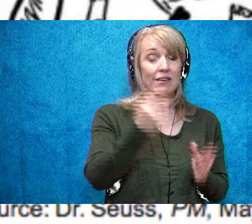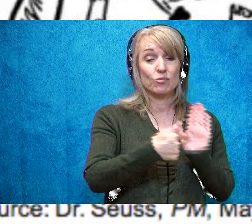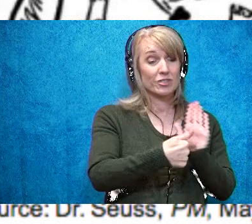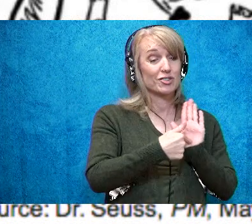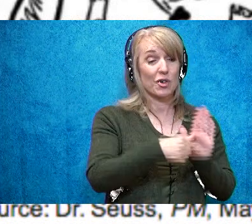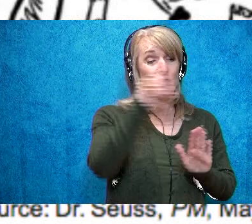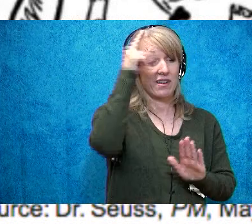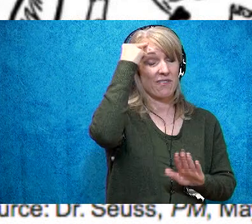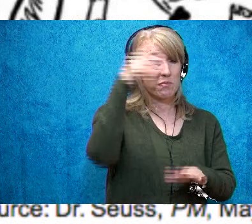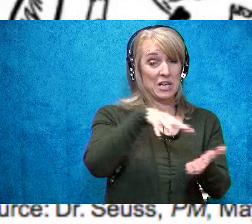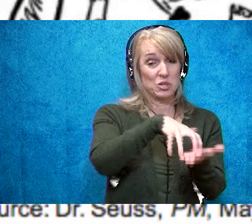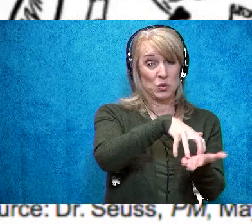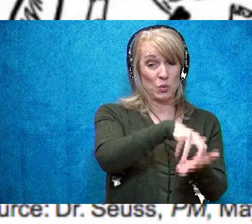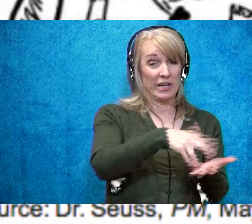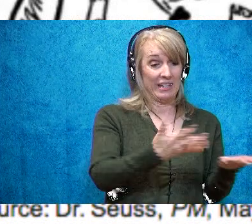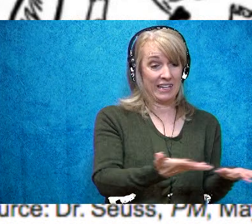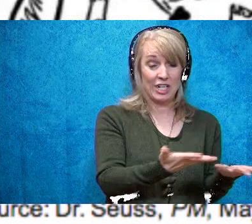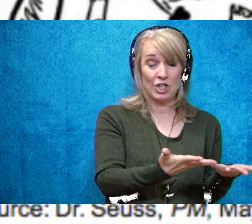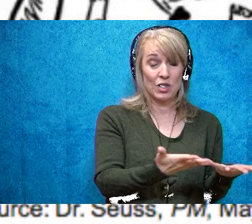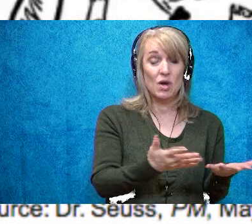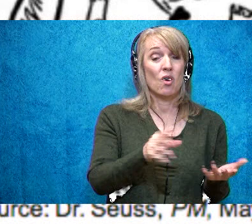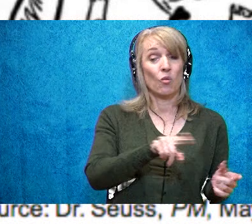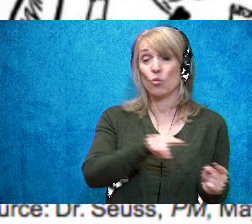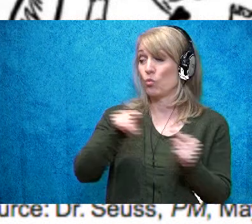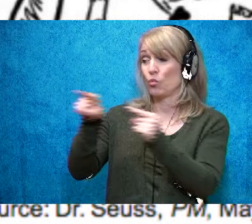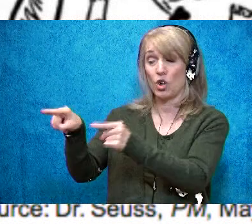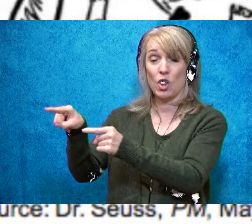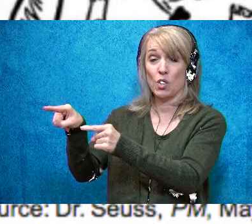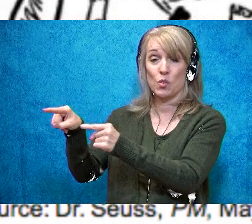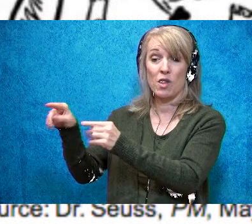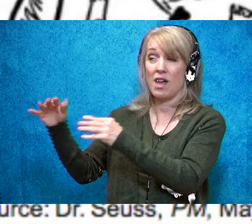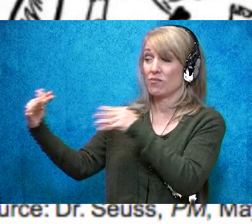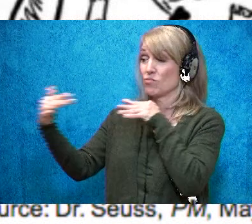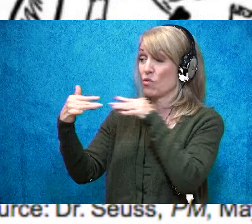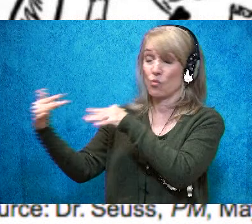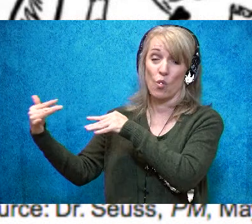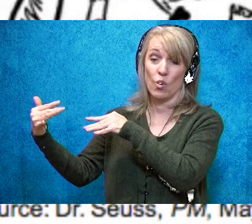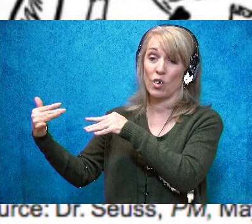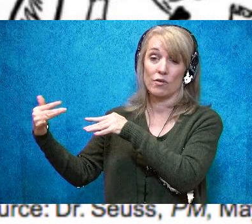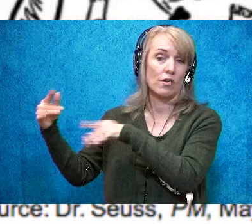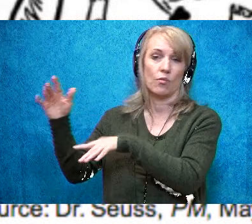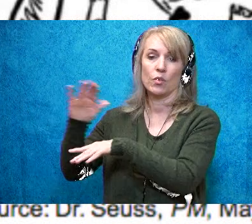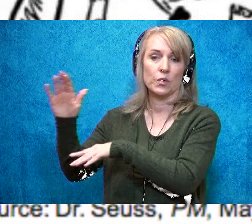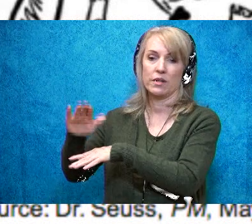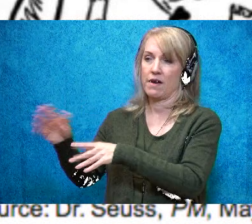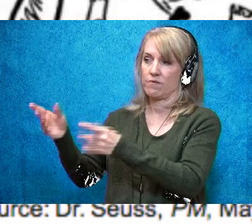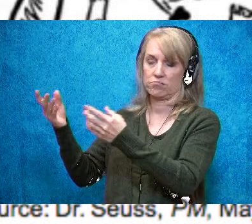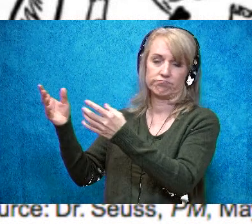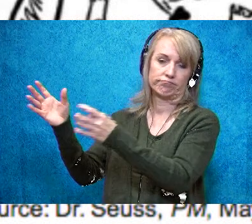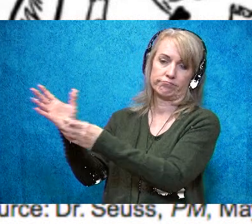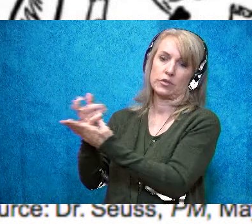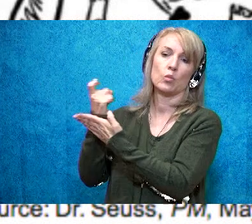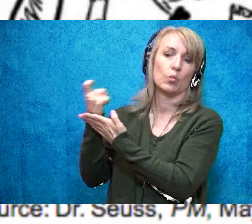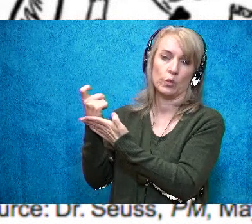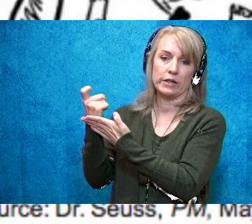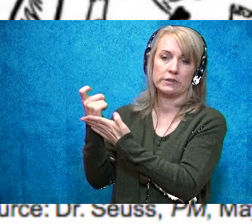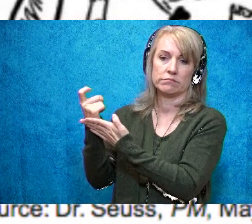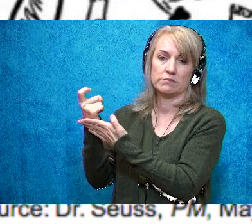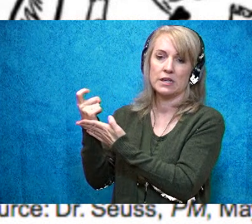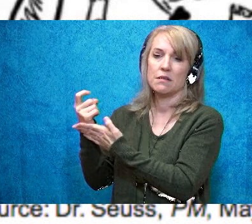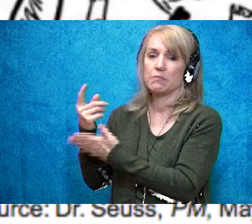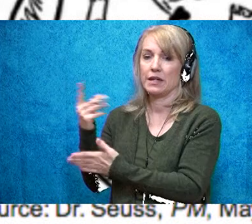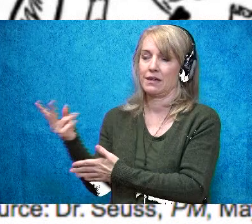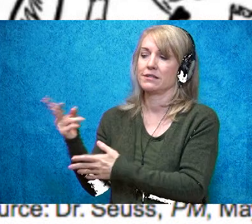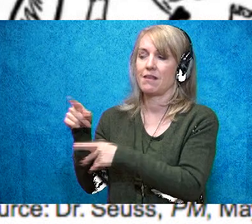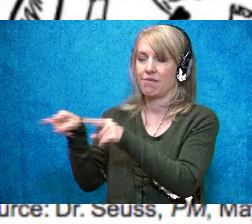it, it's a cartoon explaining neutrality, but it's also being critical of those who opposed Lend-Lease and said